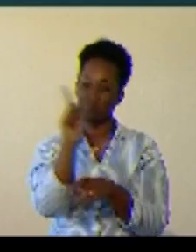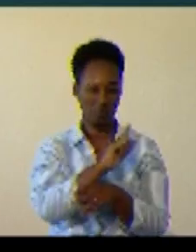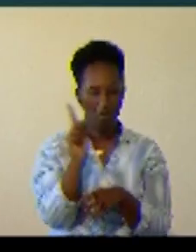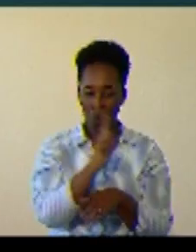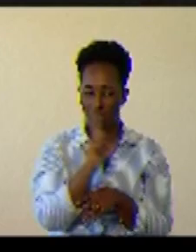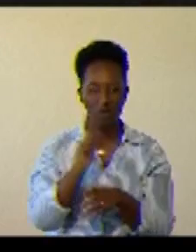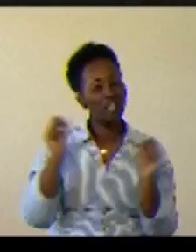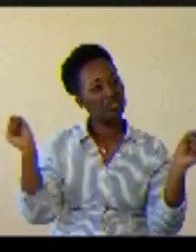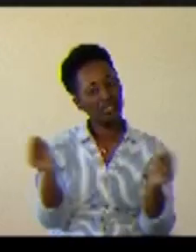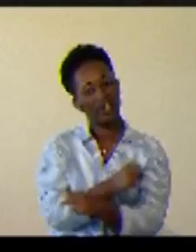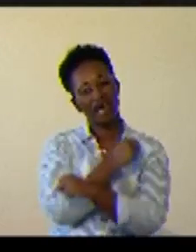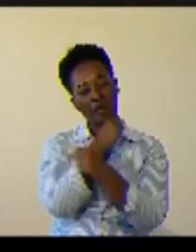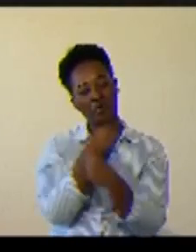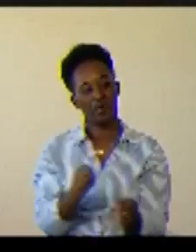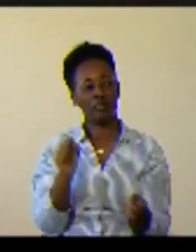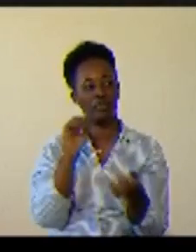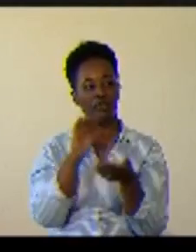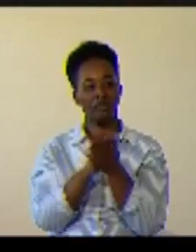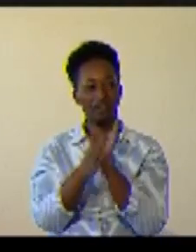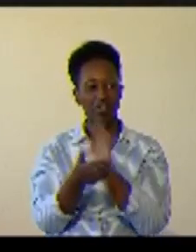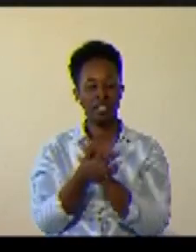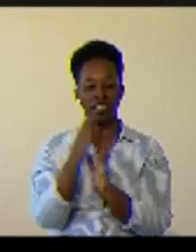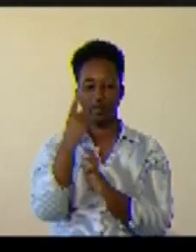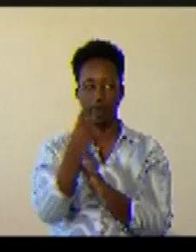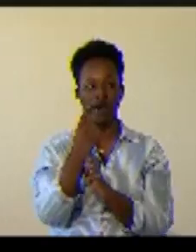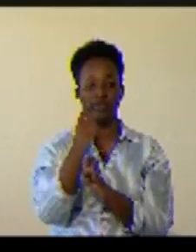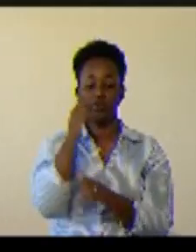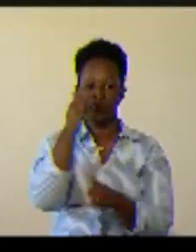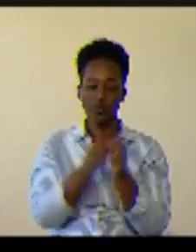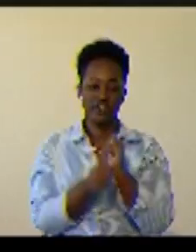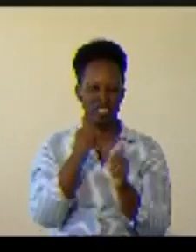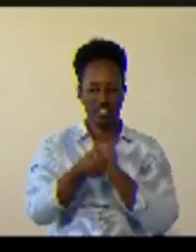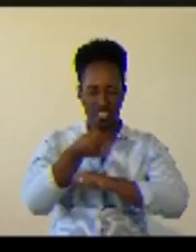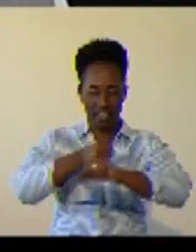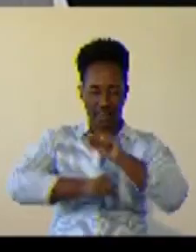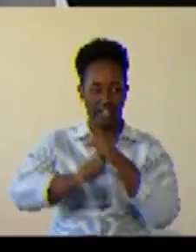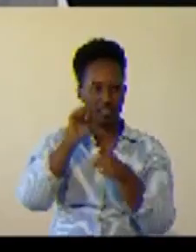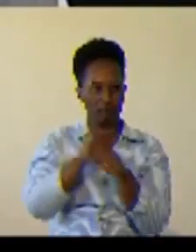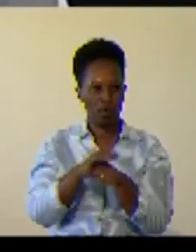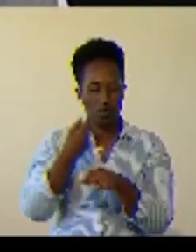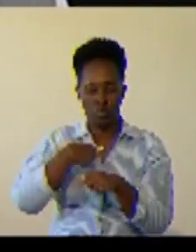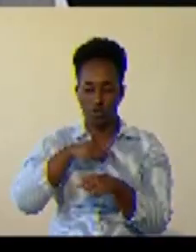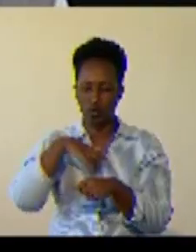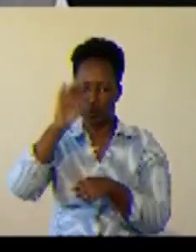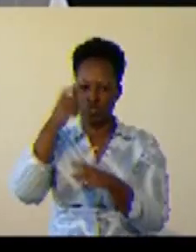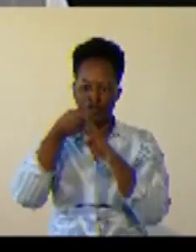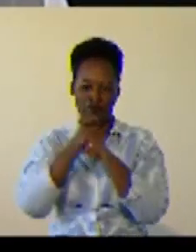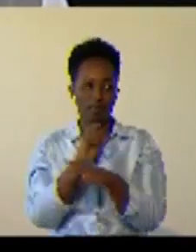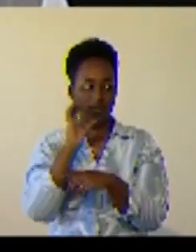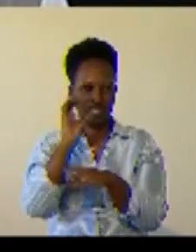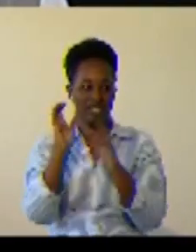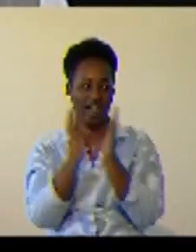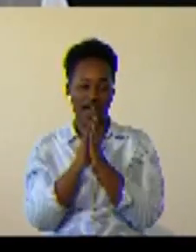of those ones which will react most readily. So we choose from C and D. Now we have